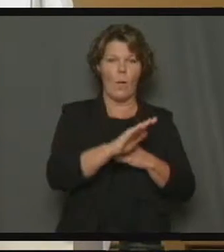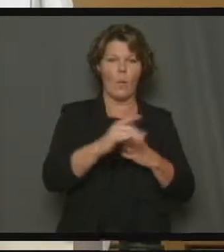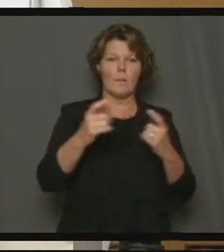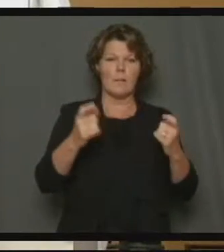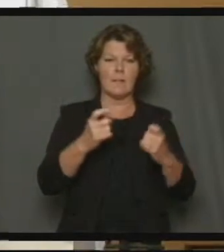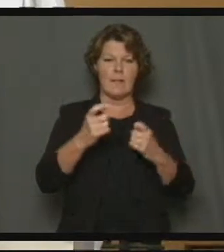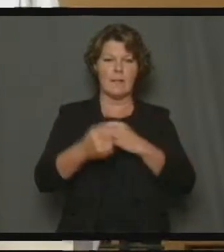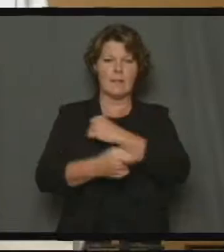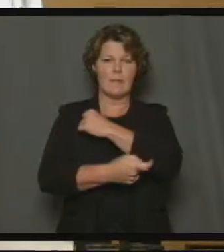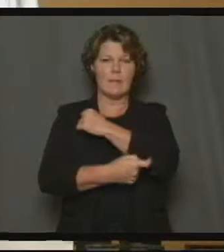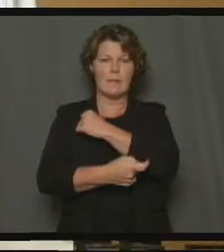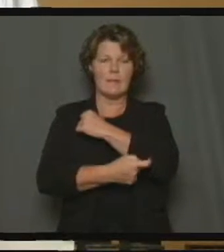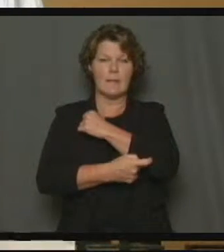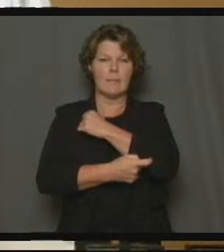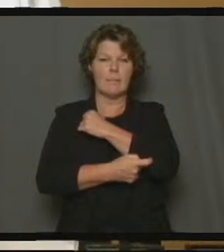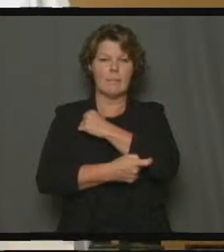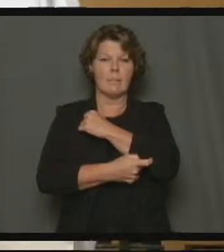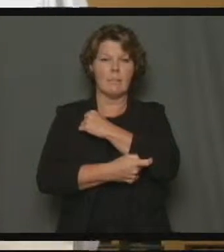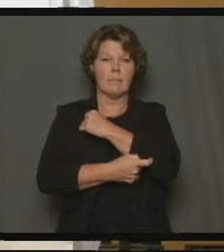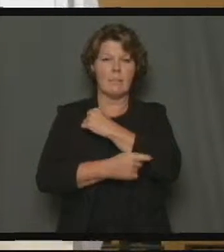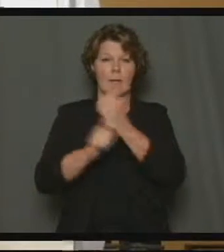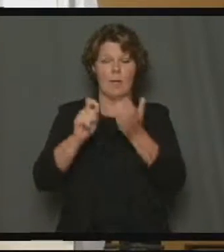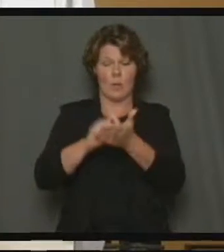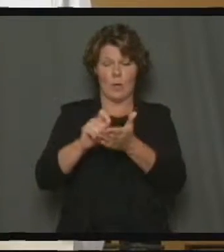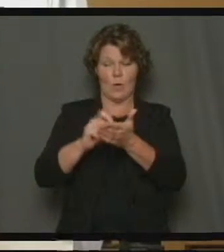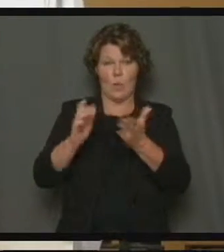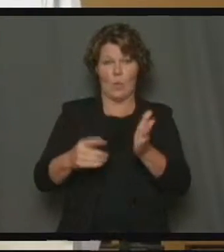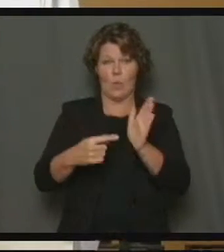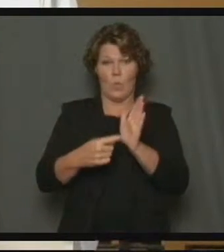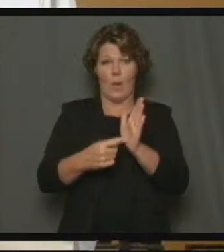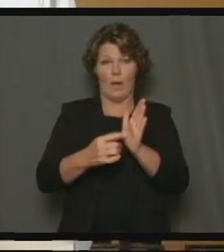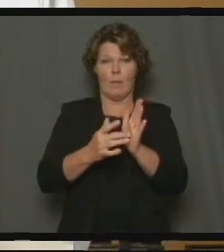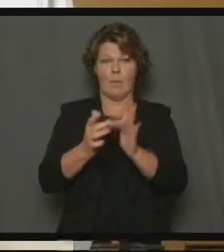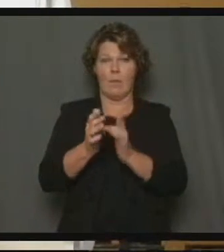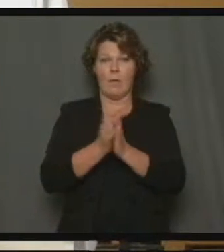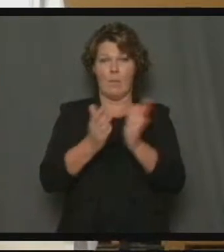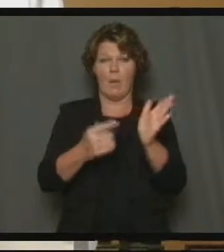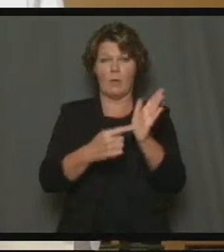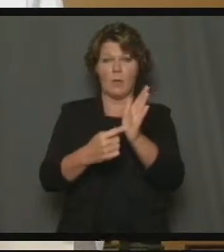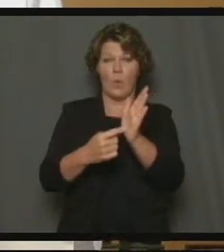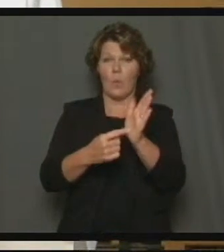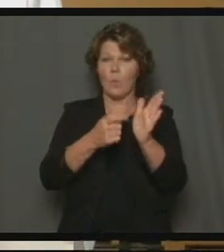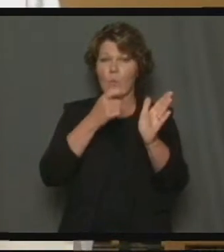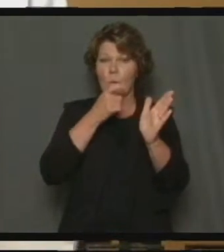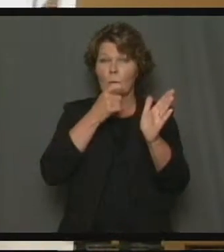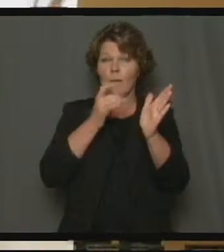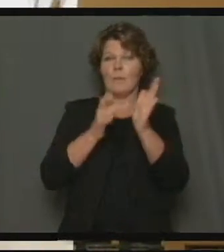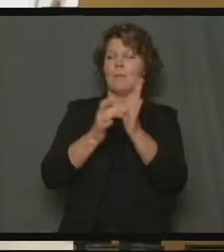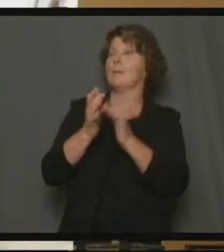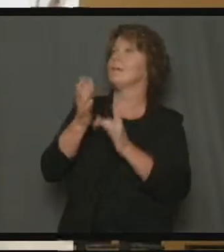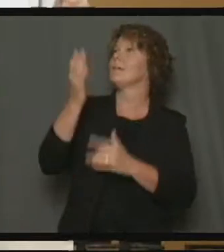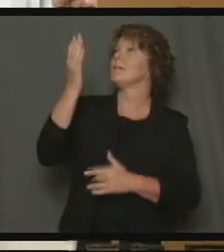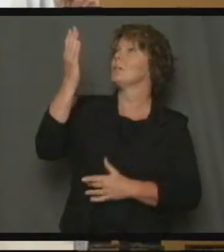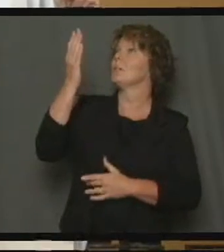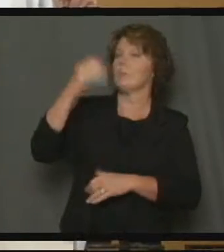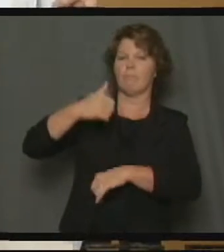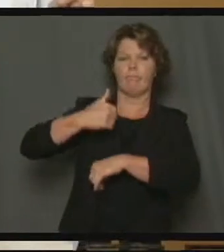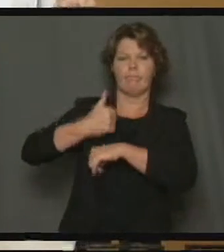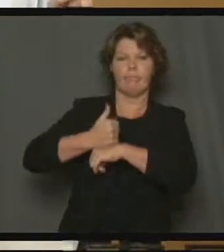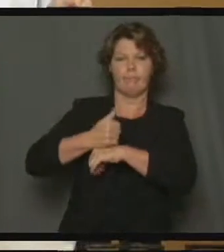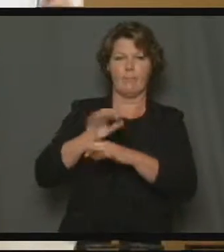the writer of the Hebrews is quick to point us to Jesus, the founder